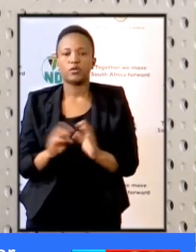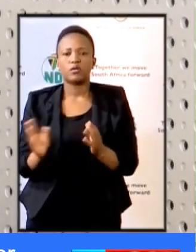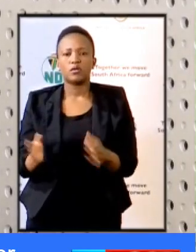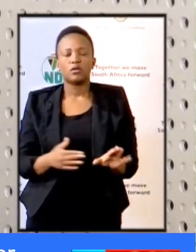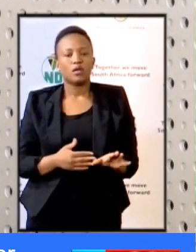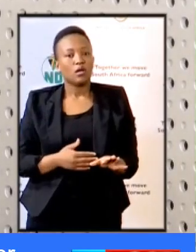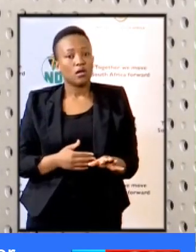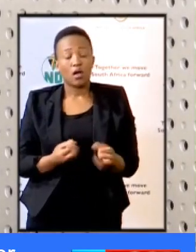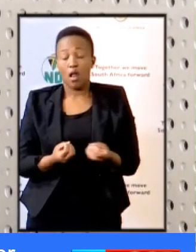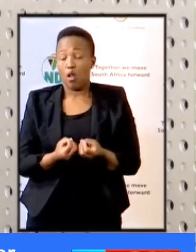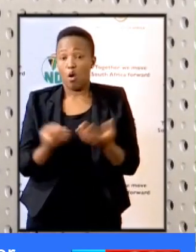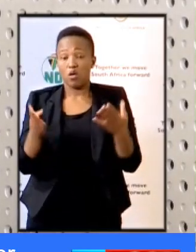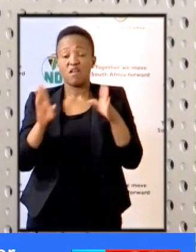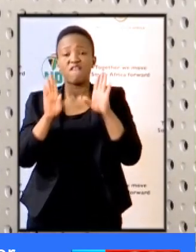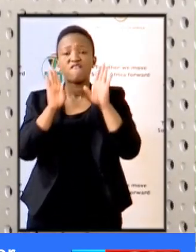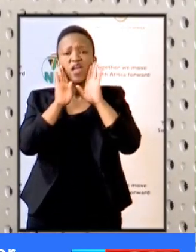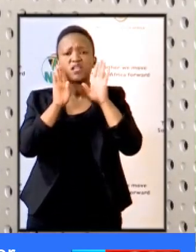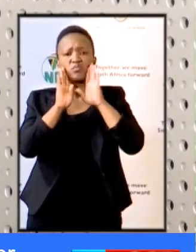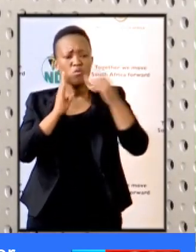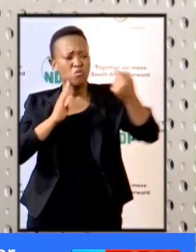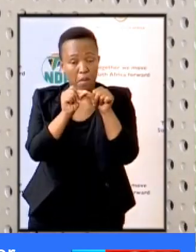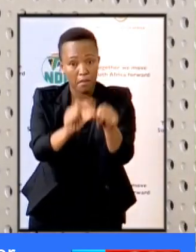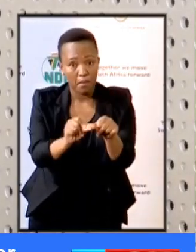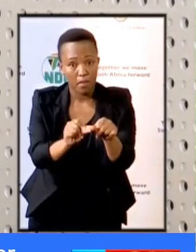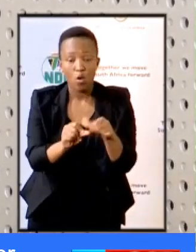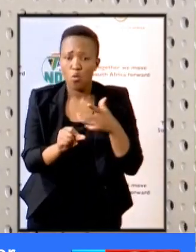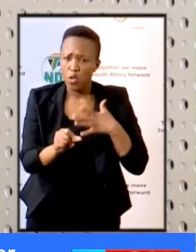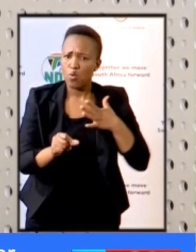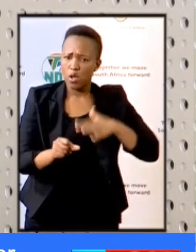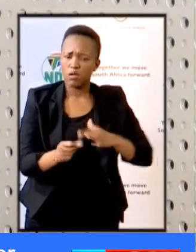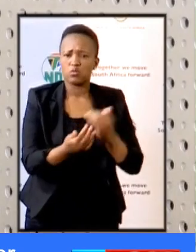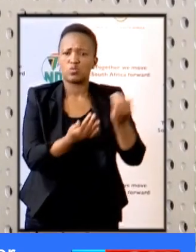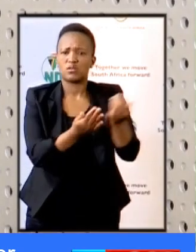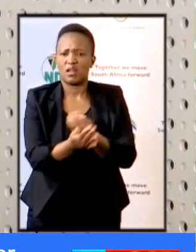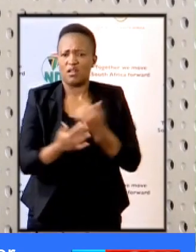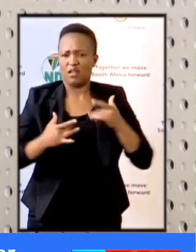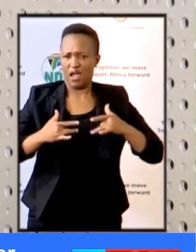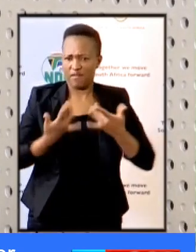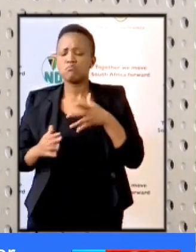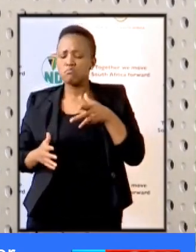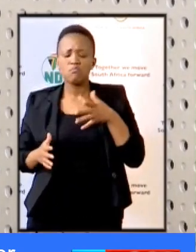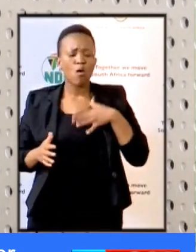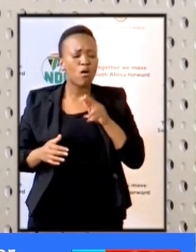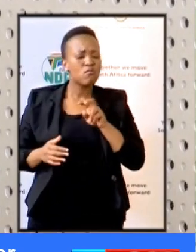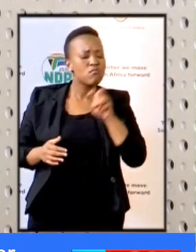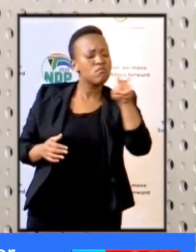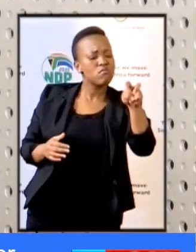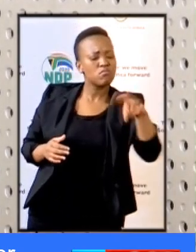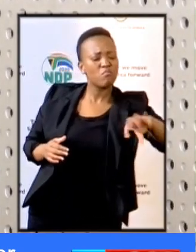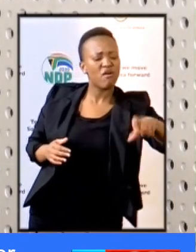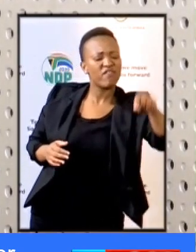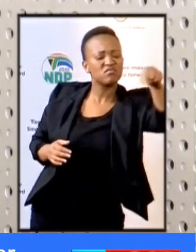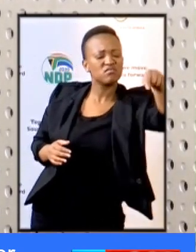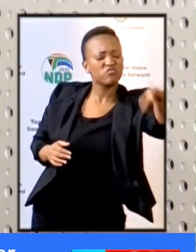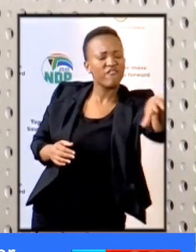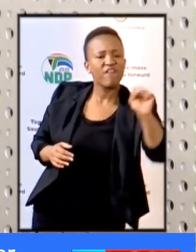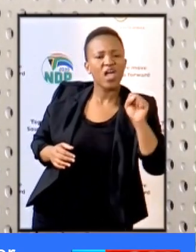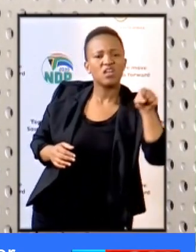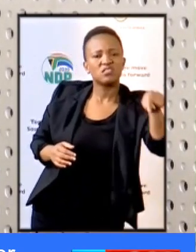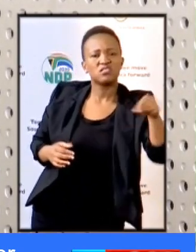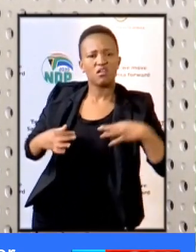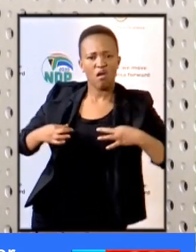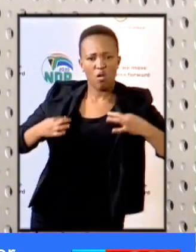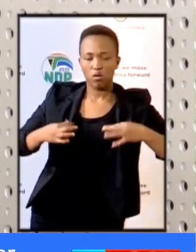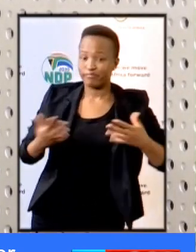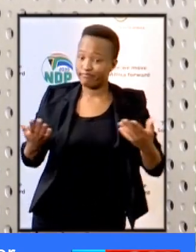Facebook messages and we are committed to saving lives. Go and fetch clothes or whatever else they might have left at university